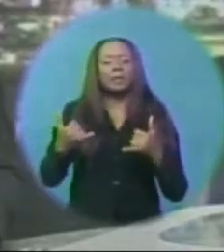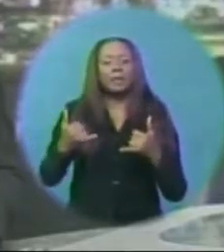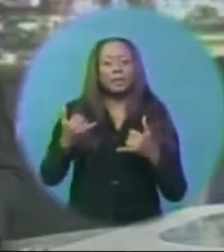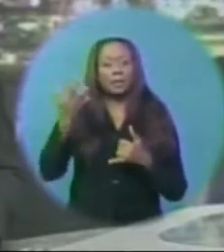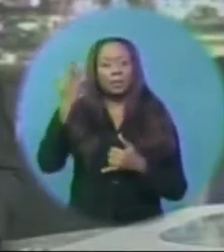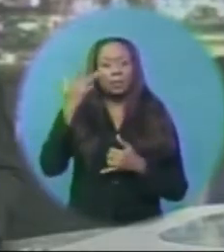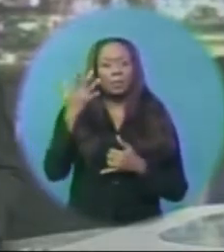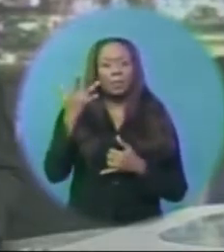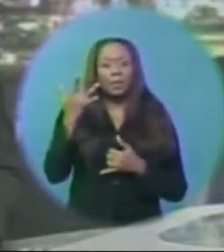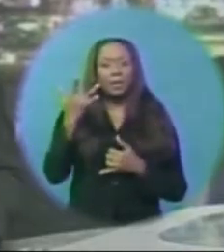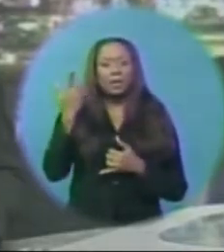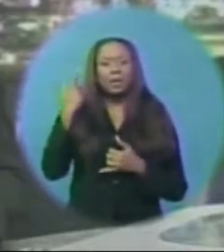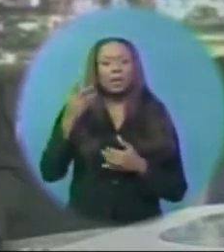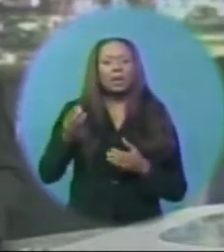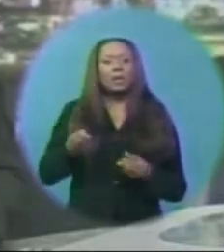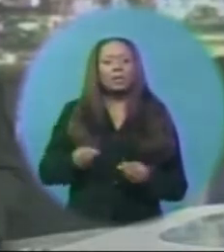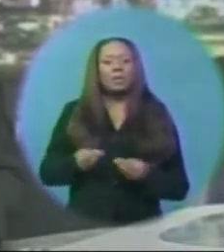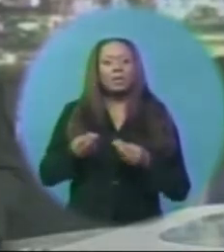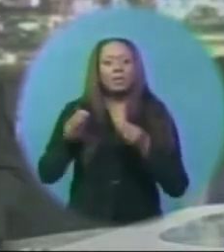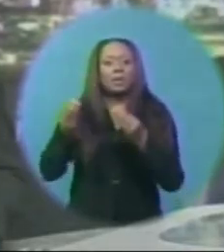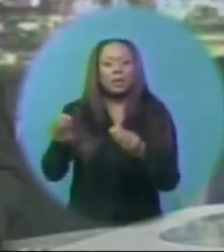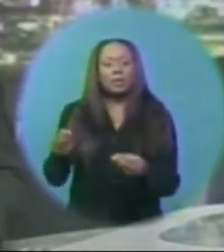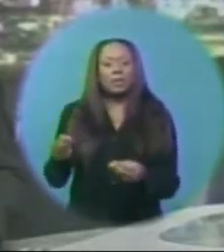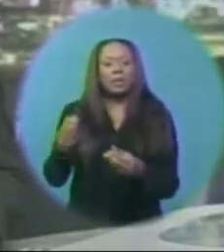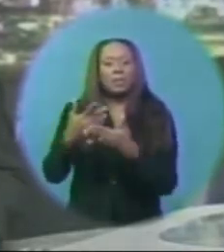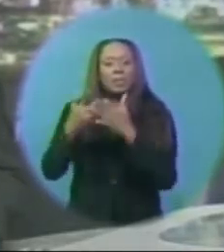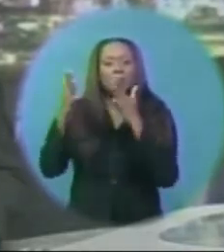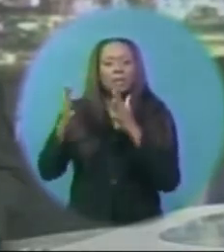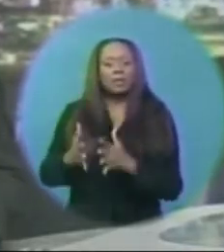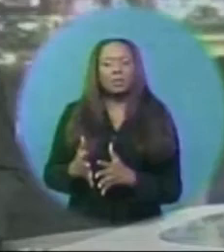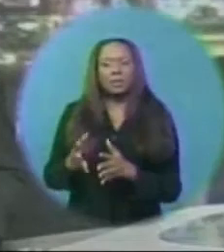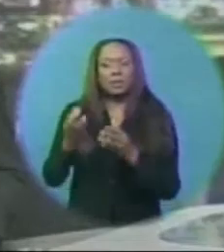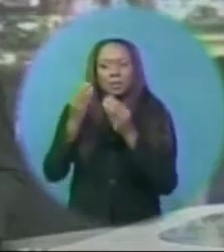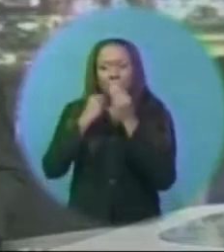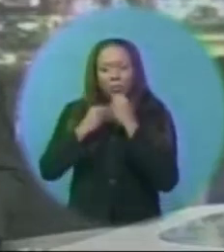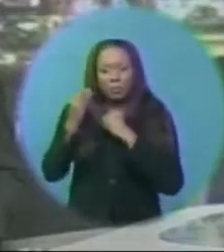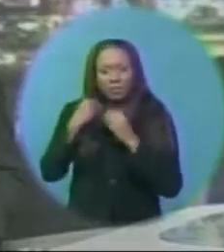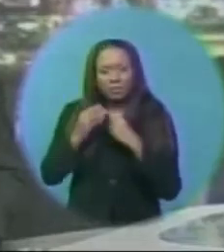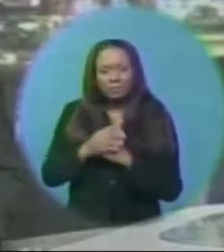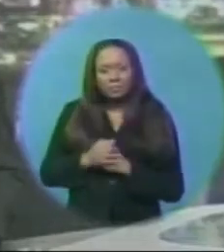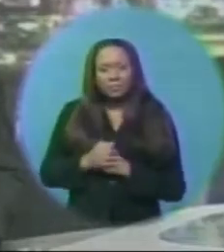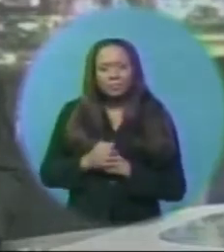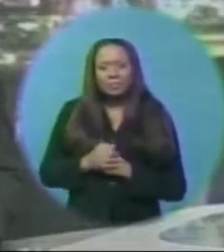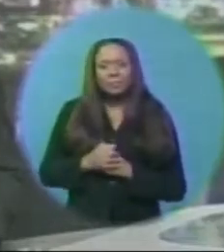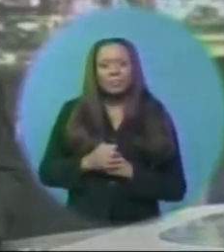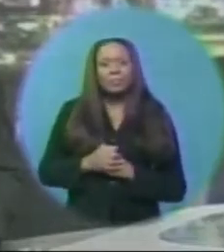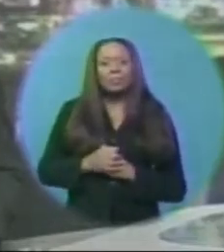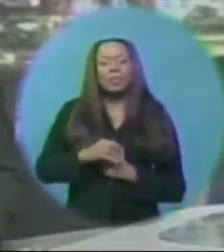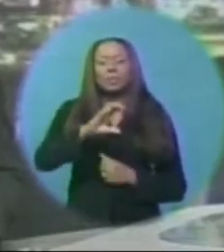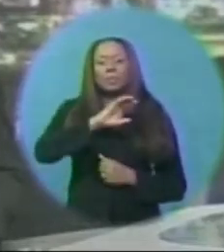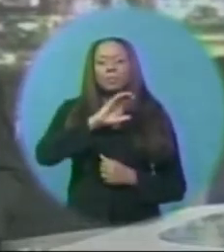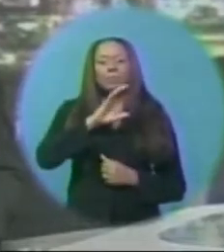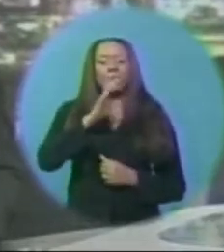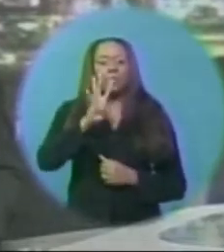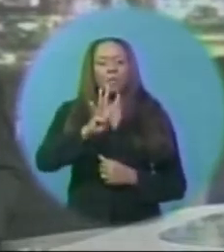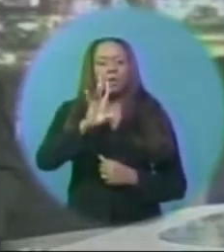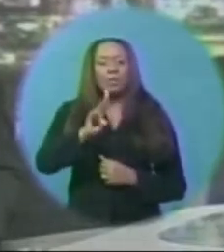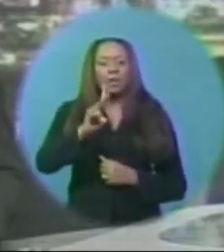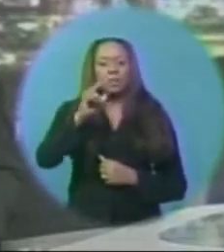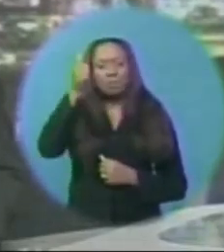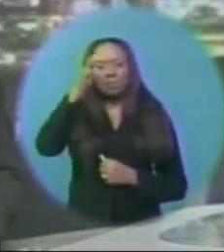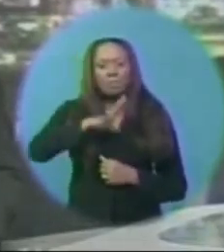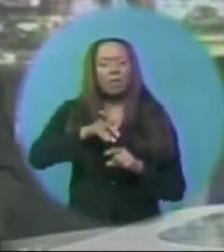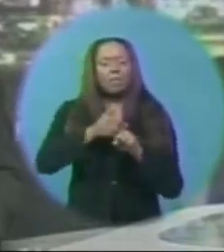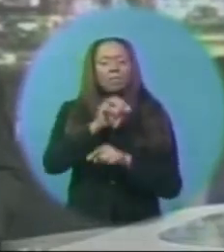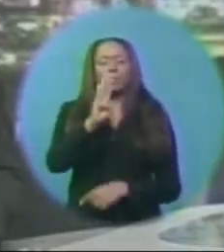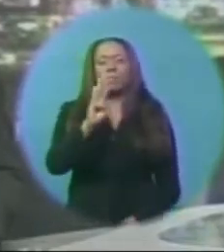Court today on a charge of unlawfully supplying an inmate with food. Police say 47-year-old Melvin MacDonald Goodman of Bathsheba